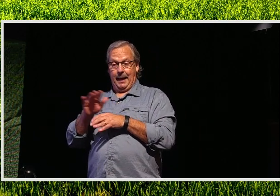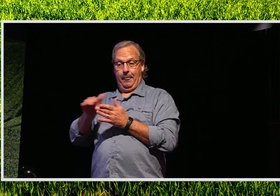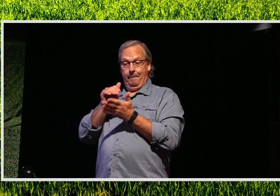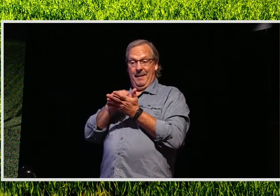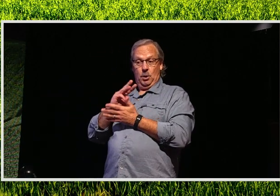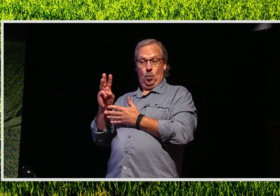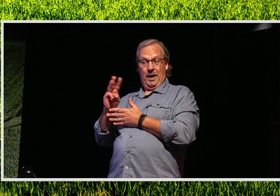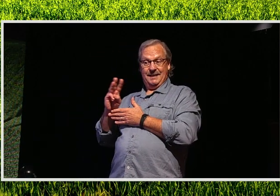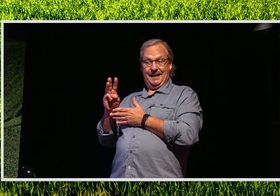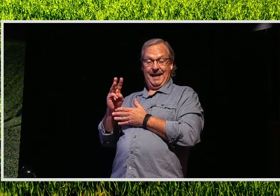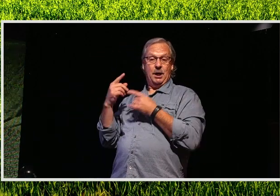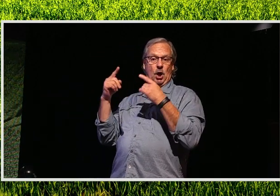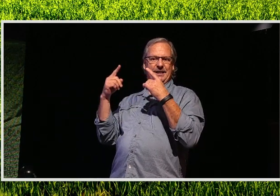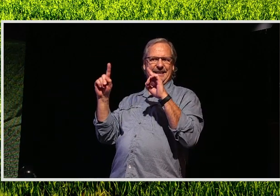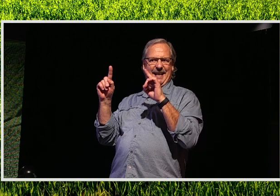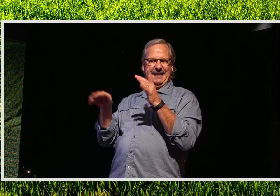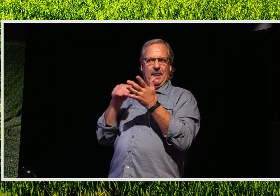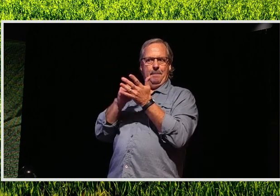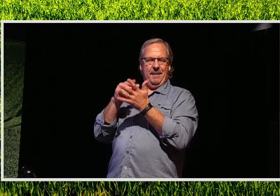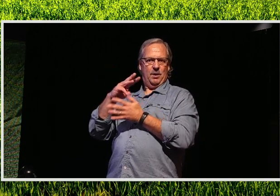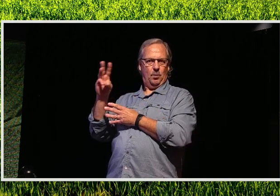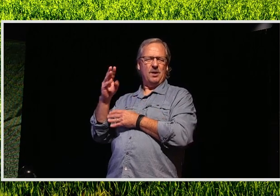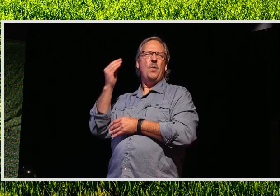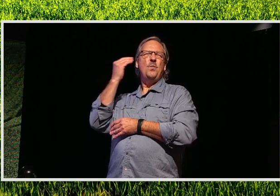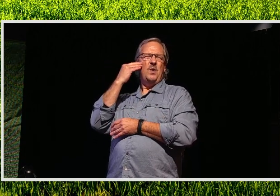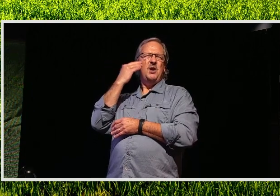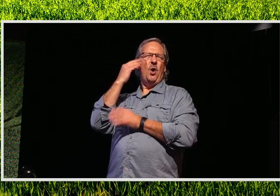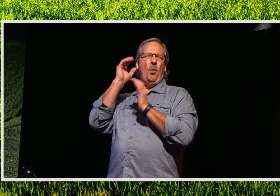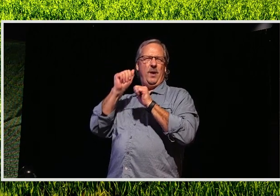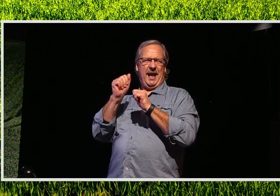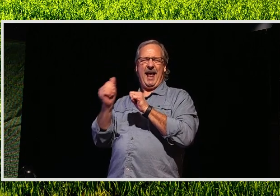our success in the Midwest, we know that we